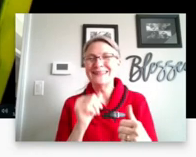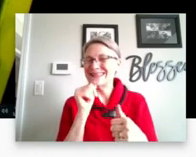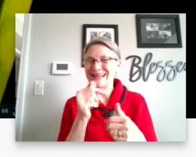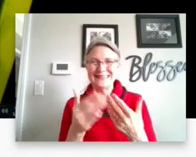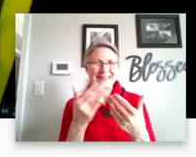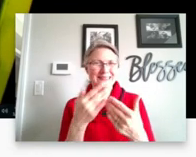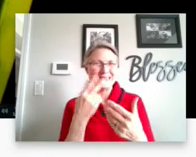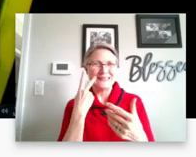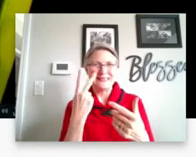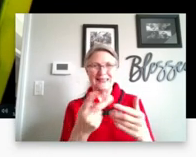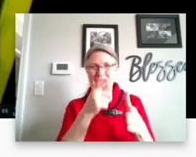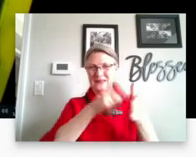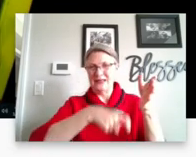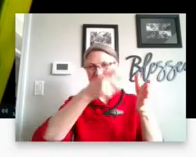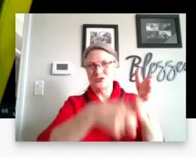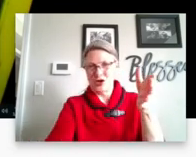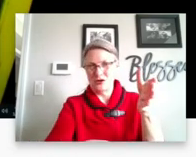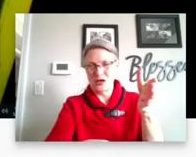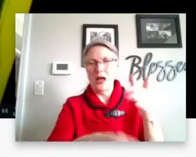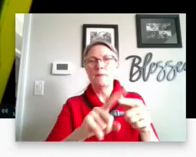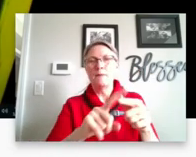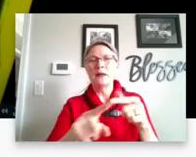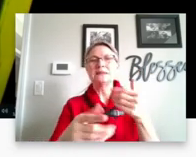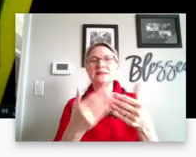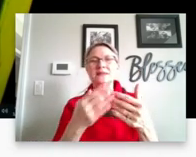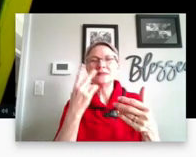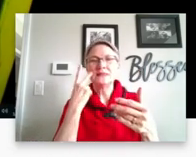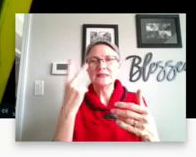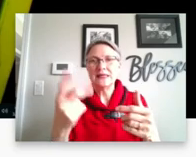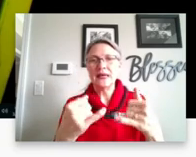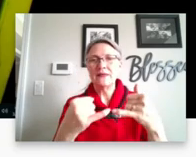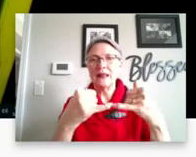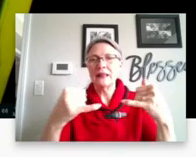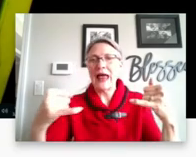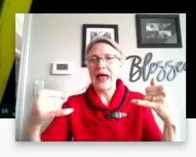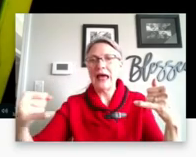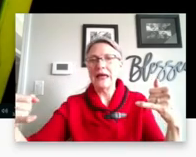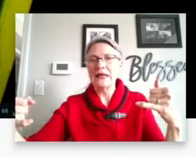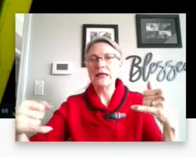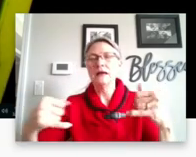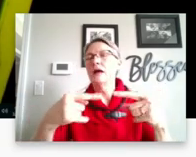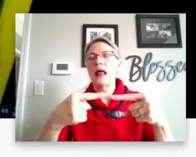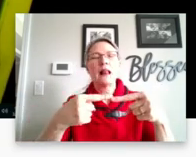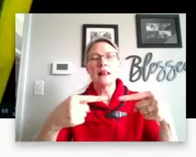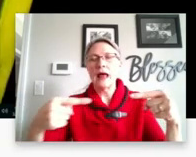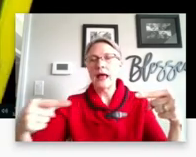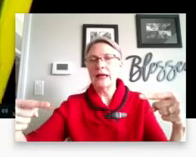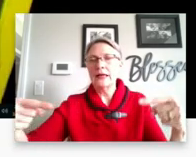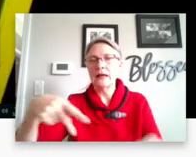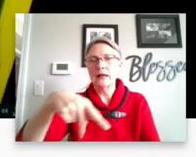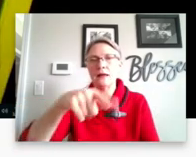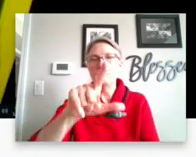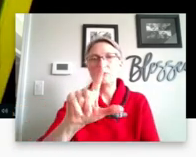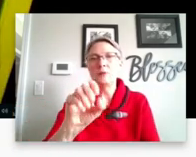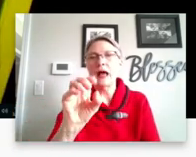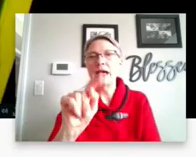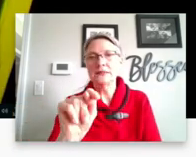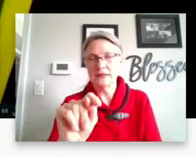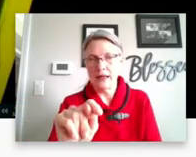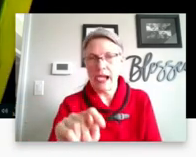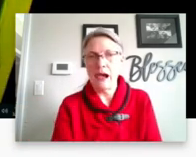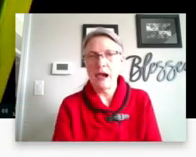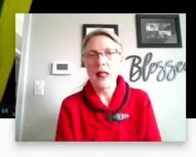visually using this table. This table is really great for collecting information when there's a lot of information to sort through, but then transferring